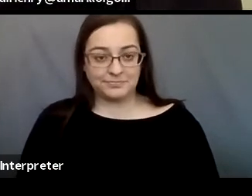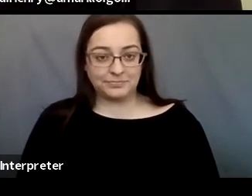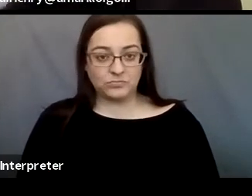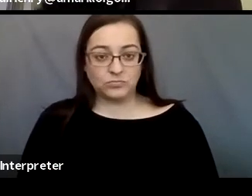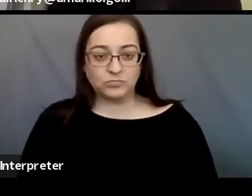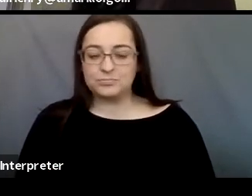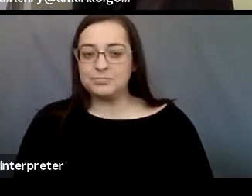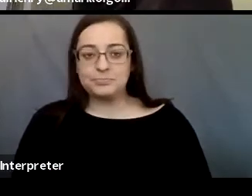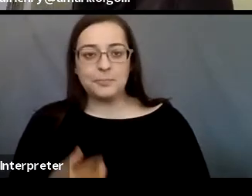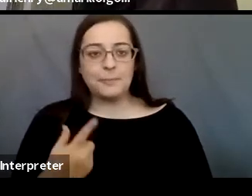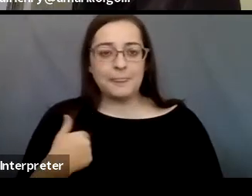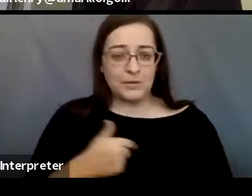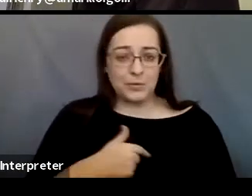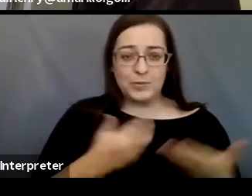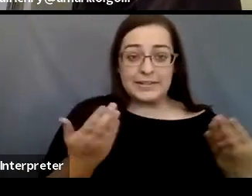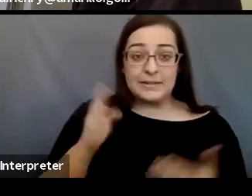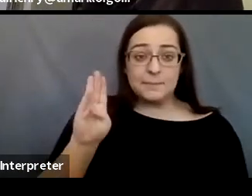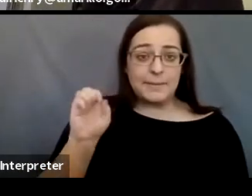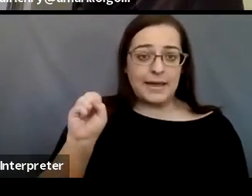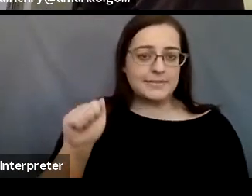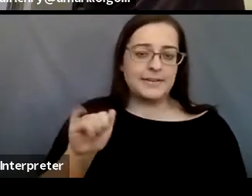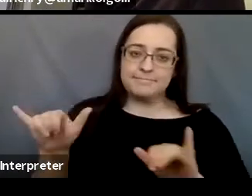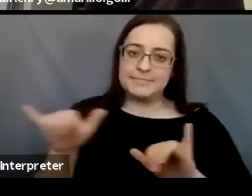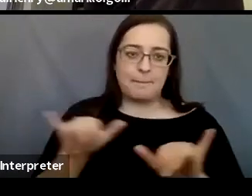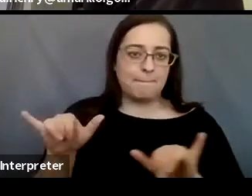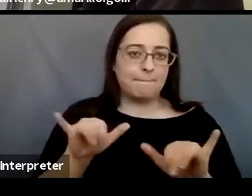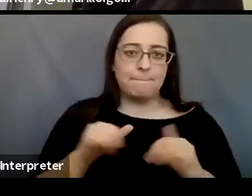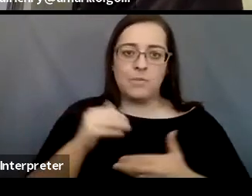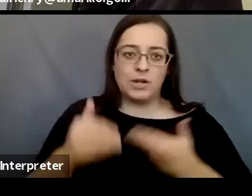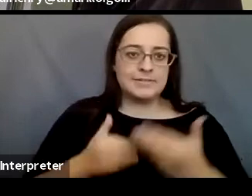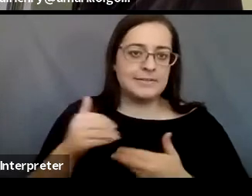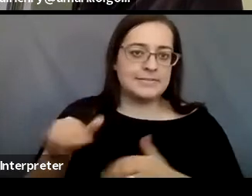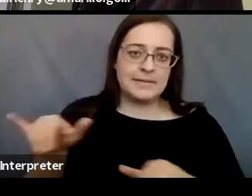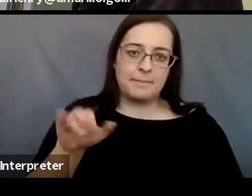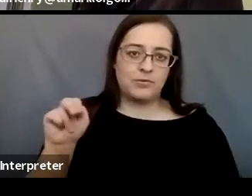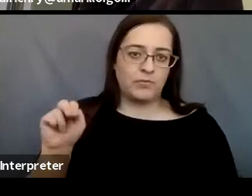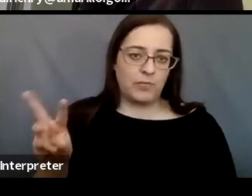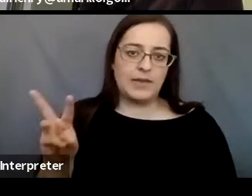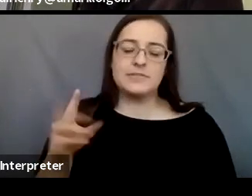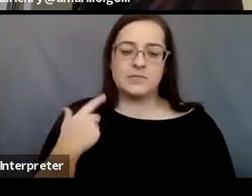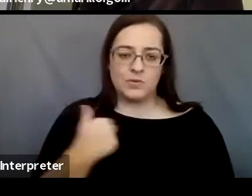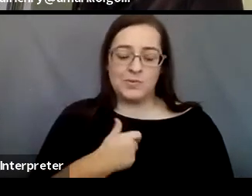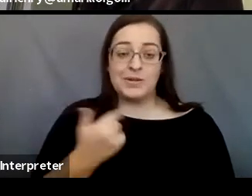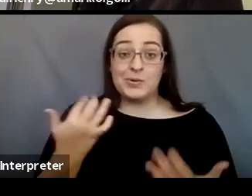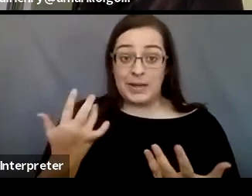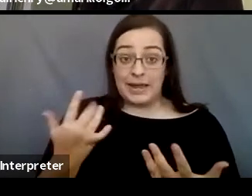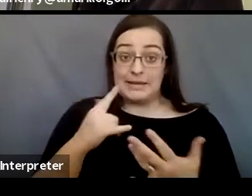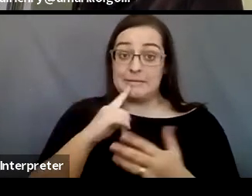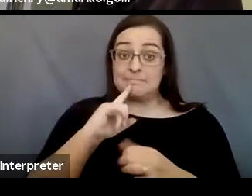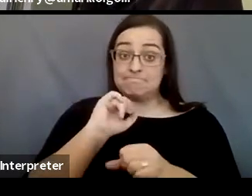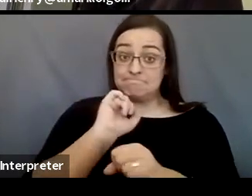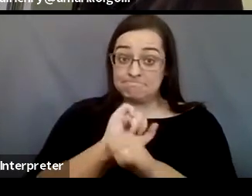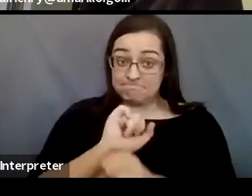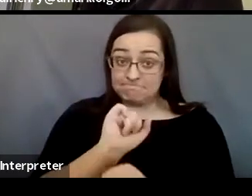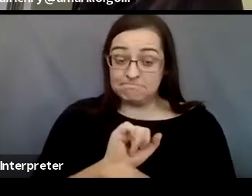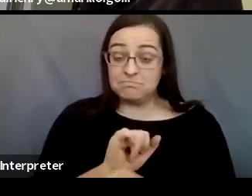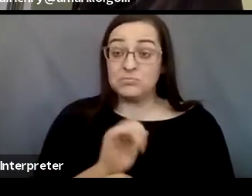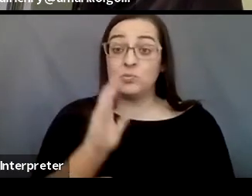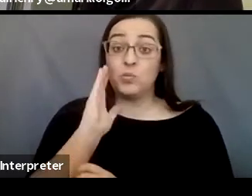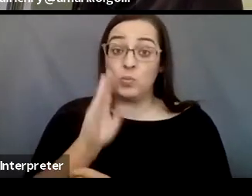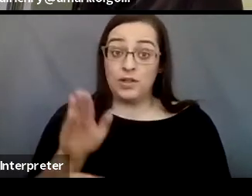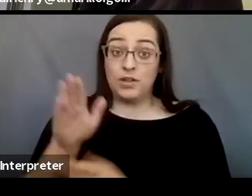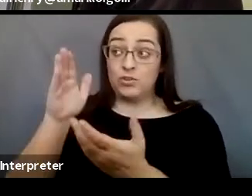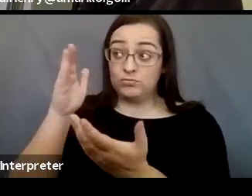We're doing the same process at BSA. We're still waiting on the absolute confirmation of our